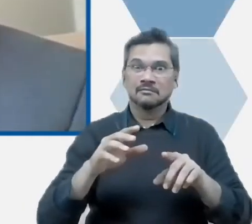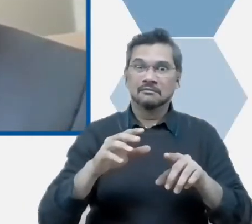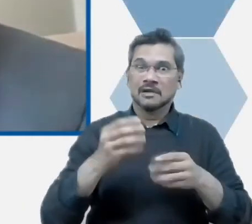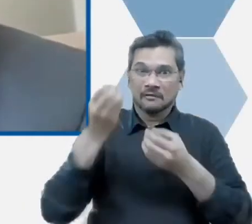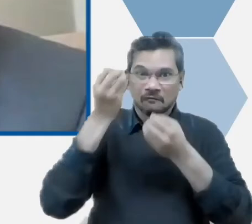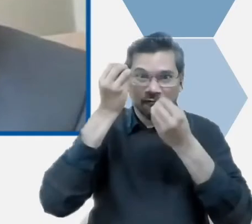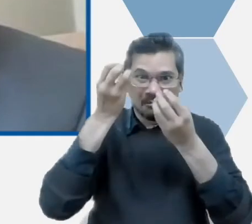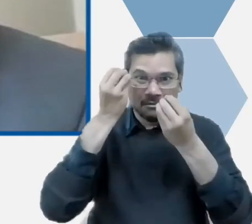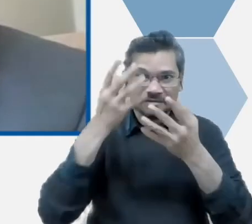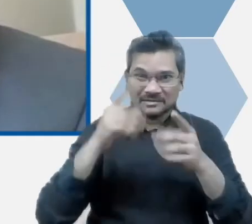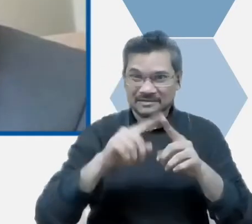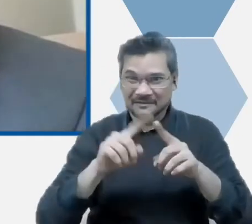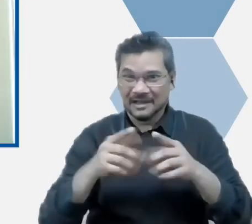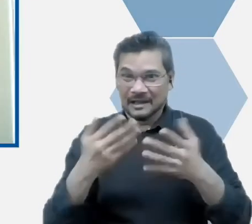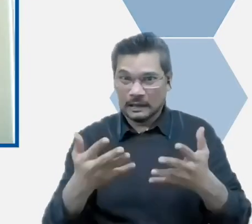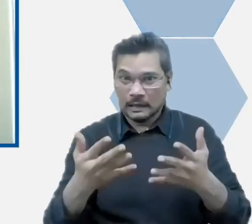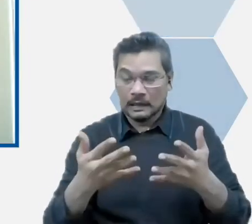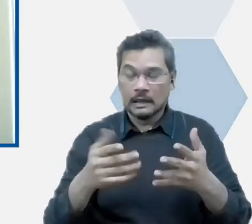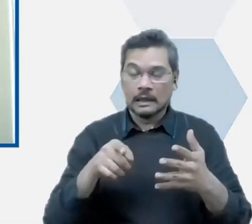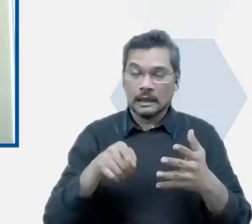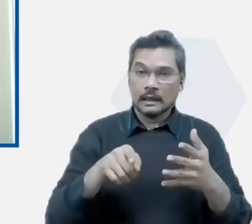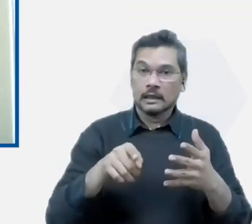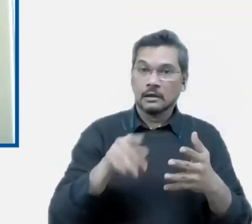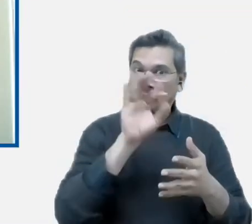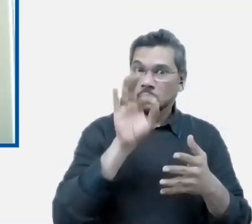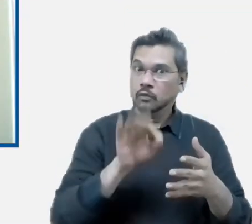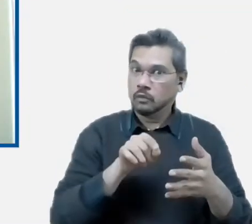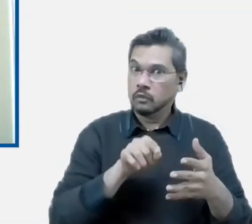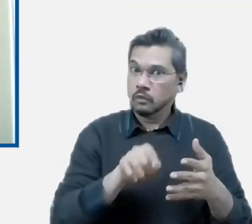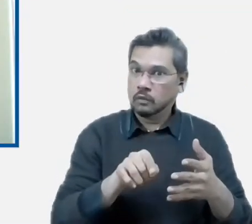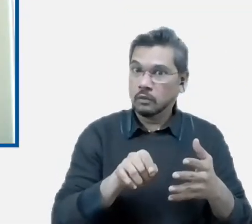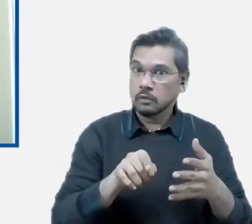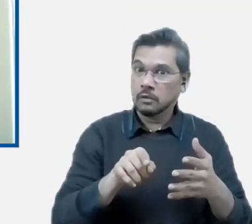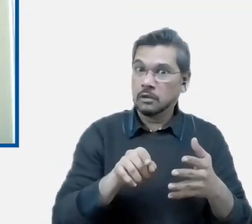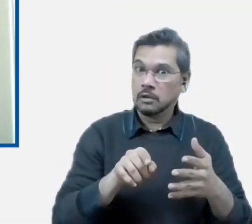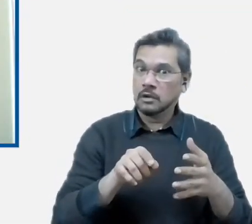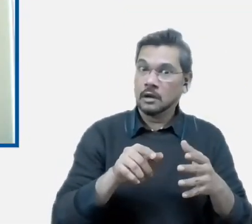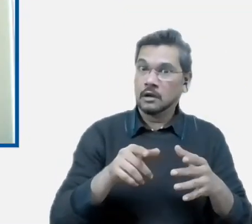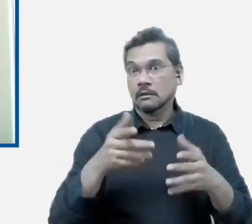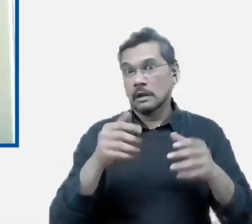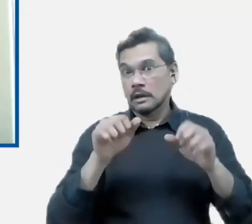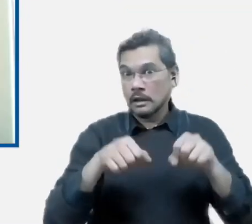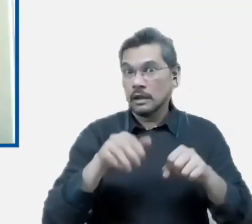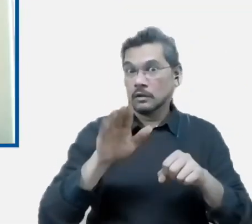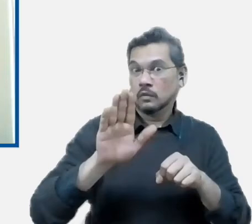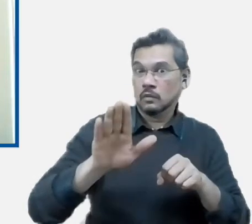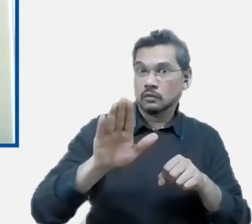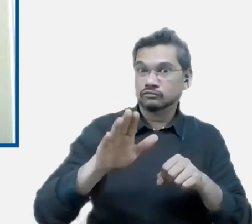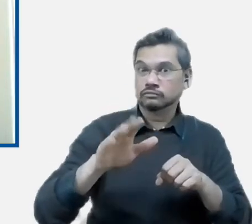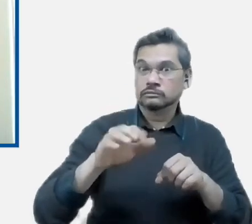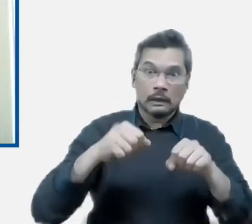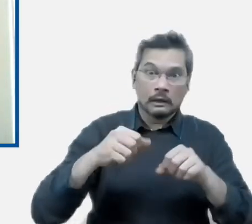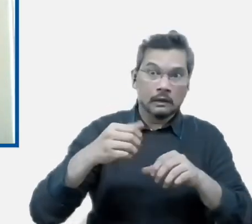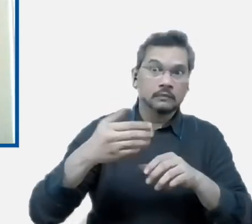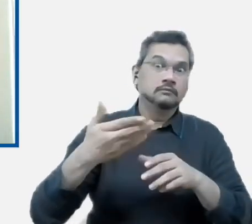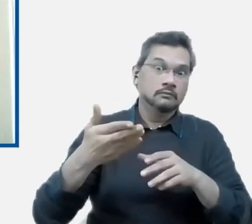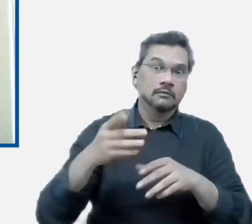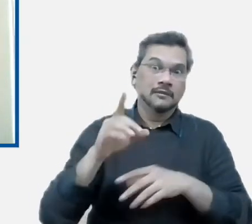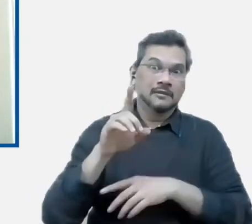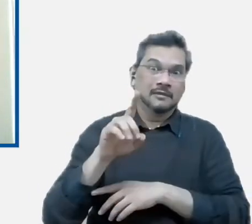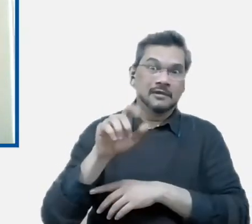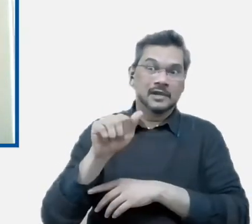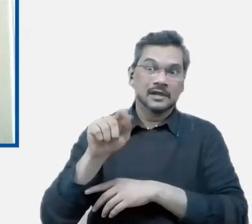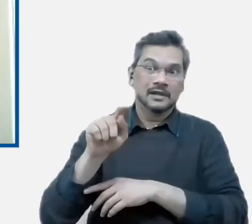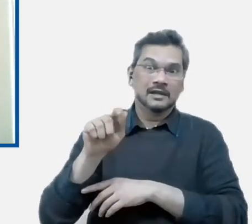Gema. Is it possible for OCHA to share the attribute dataset on hotspot location? In other